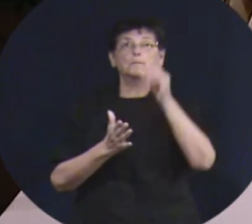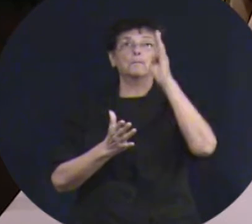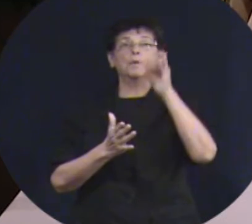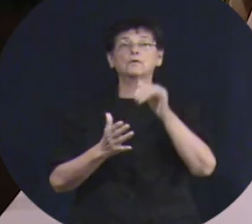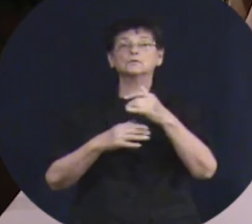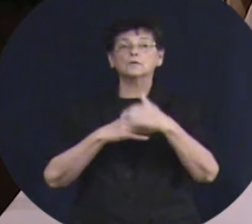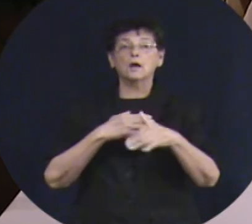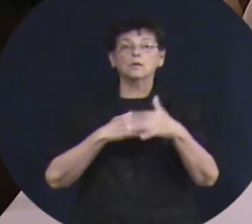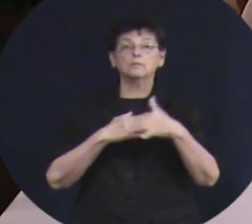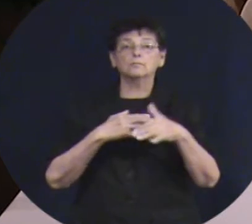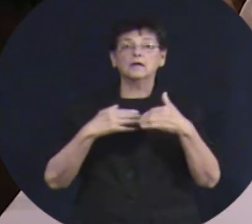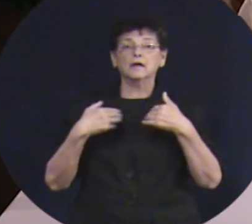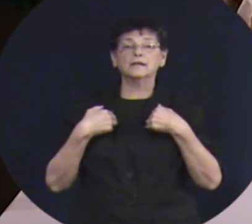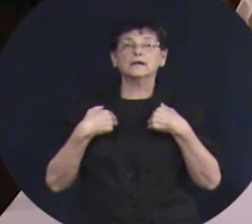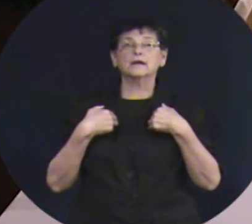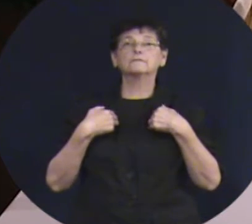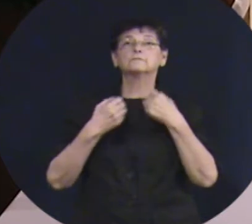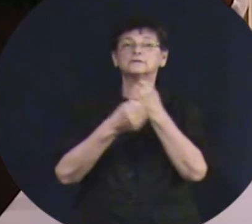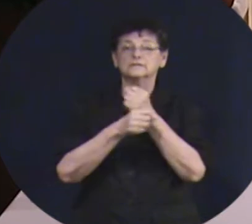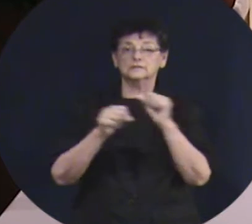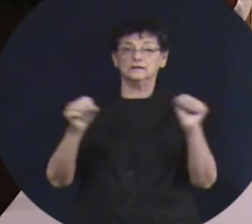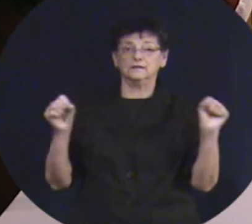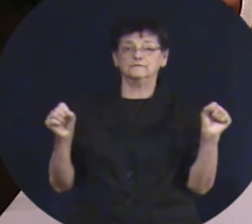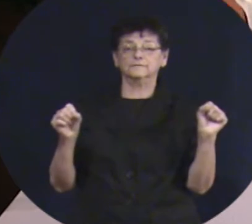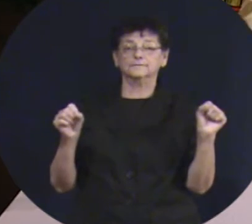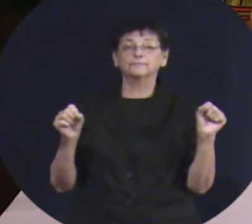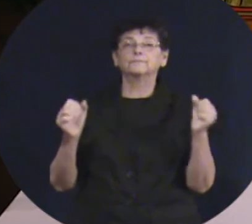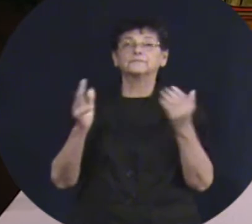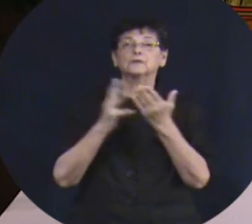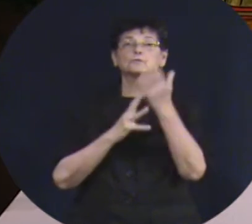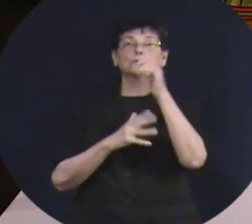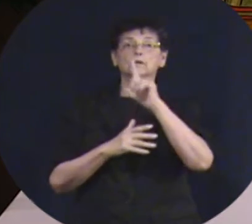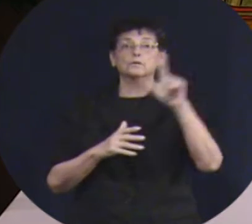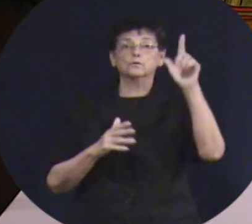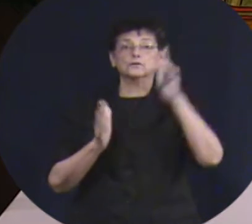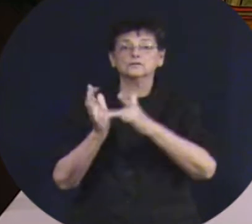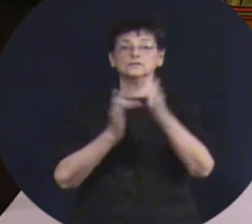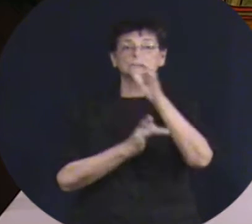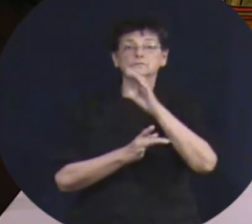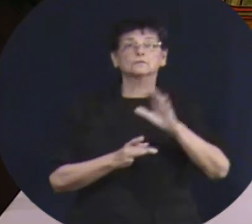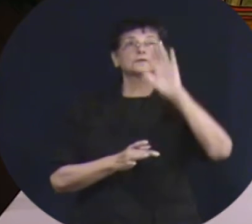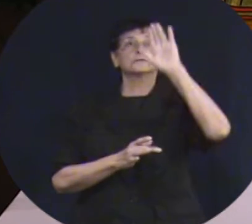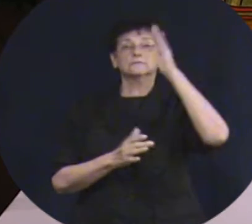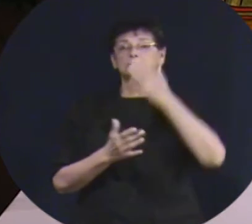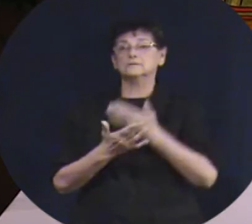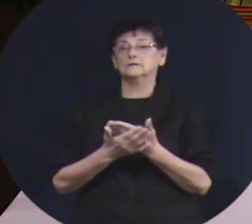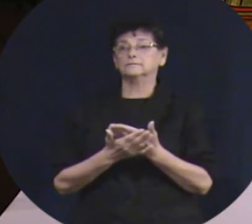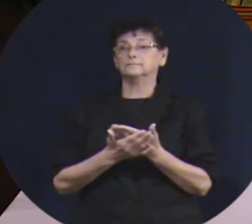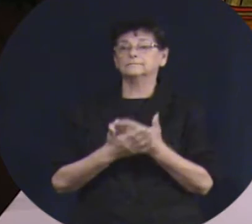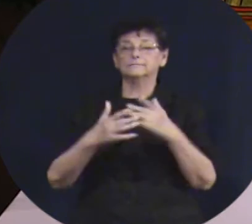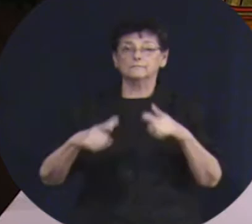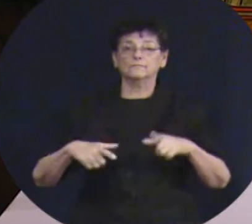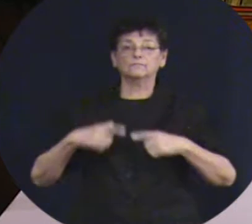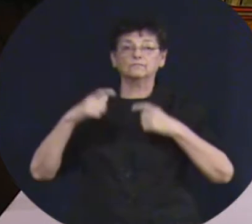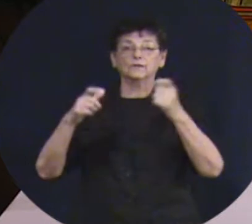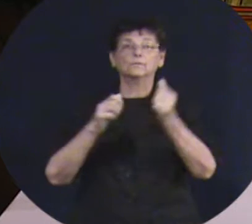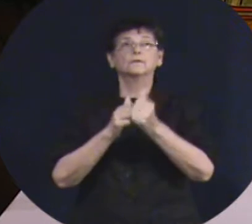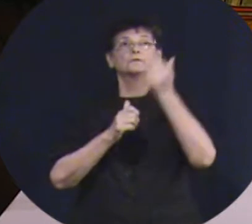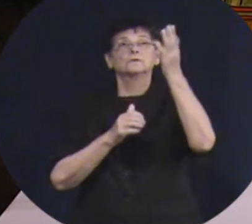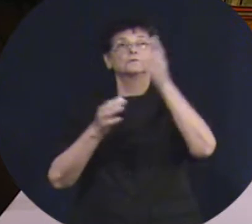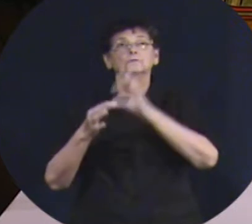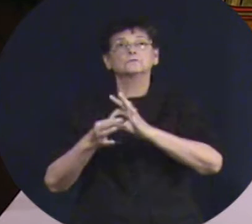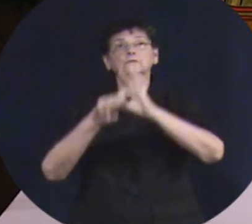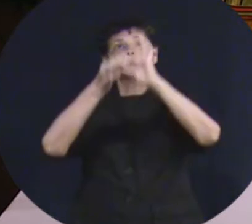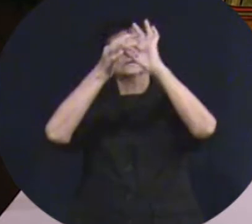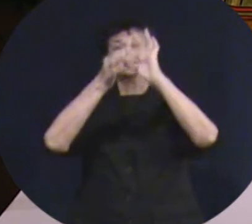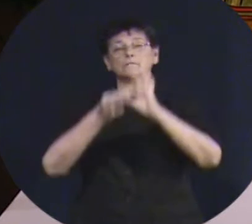whose blood they have been redeemed. Through our Lord Jesus Christ, your Son, who lives and reigns with you